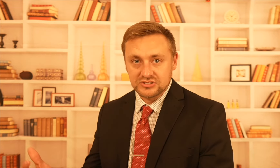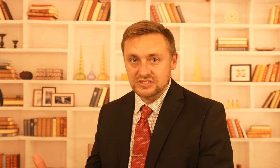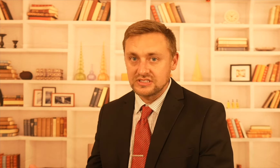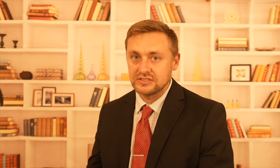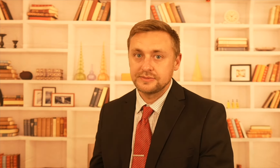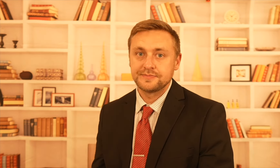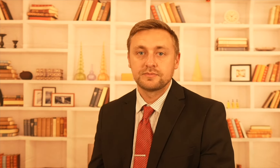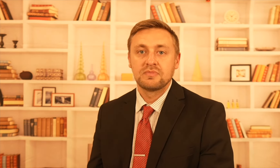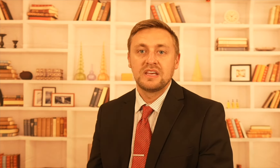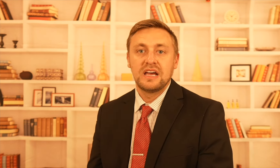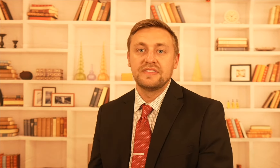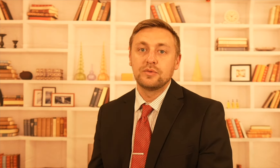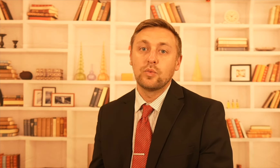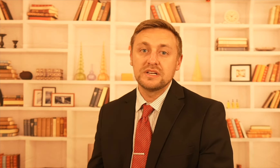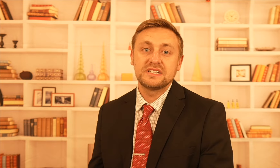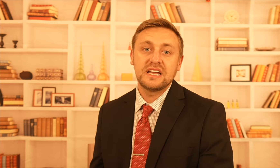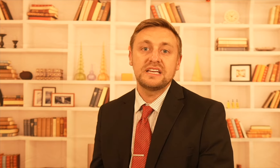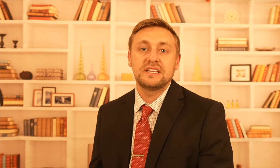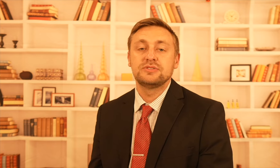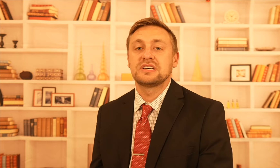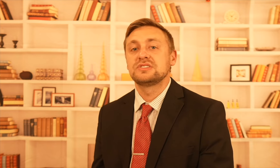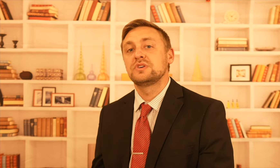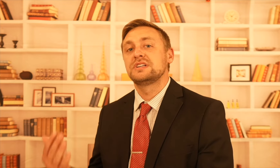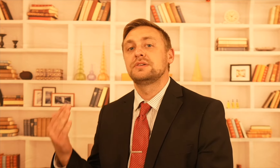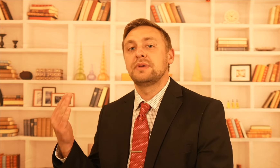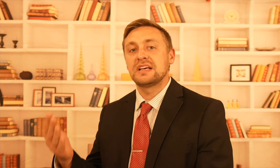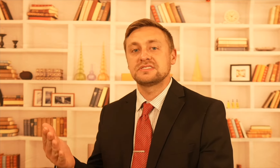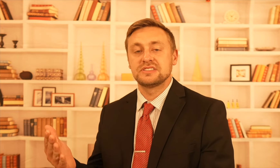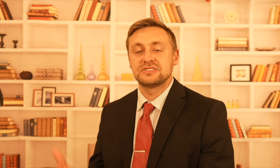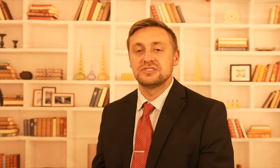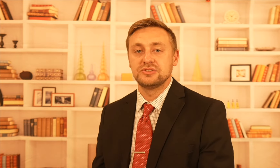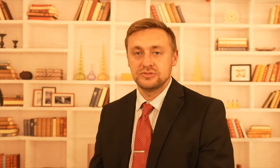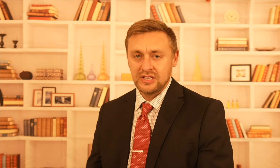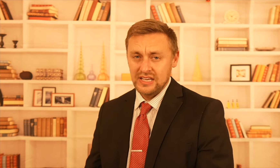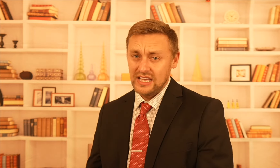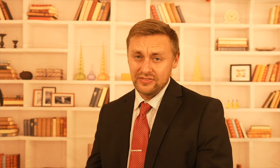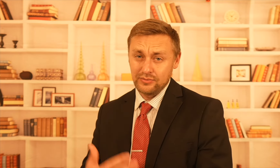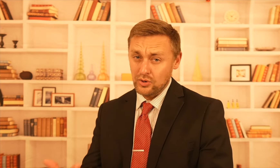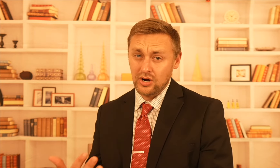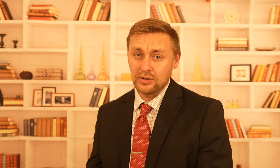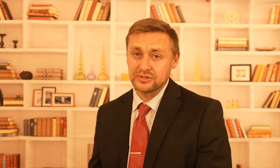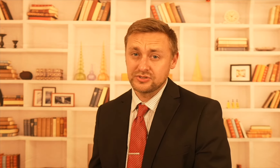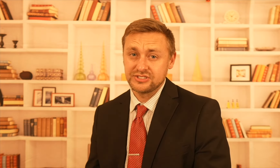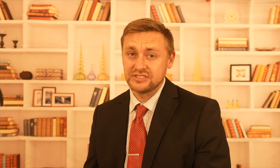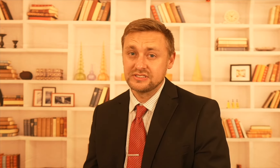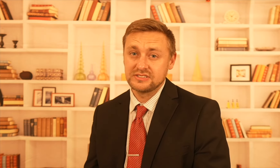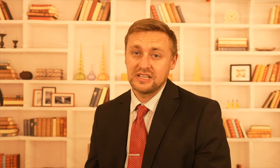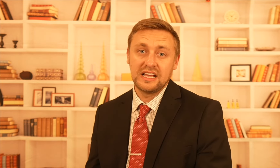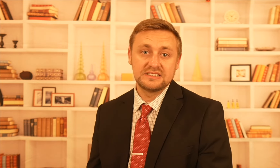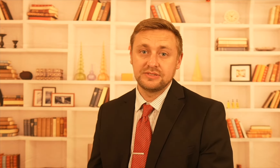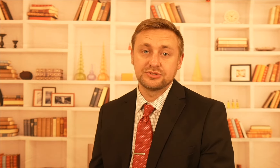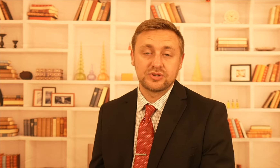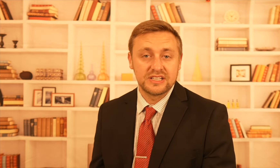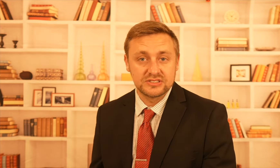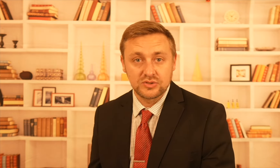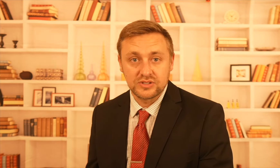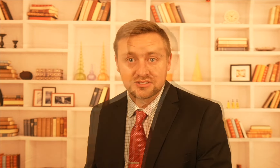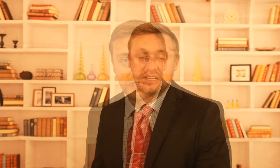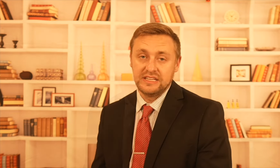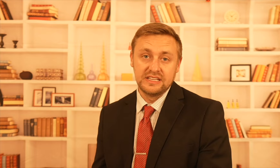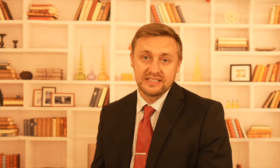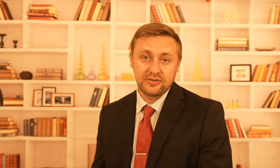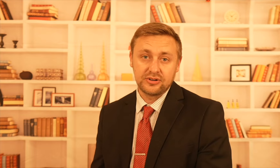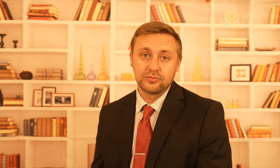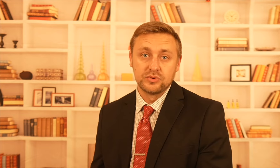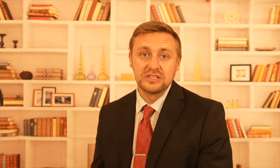no mercy. And then one day, he was on his way to Damascus to do even more harm to Christians. And as he was riding his